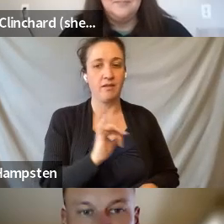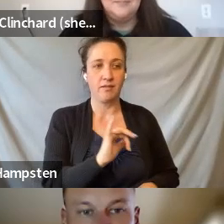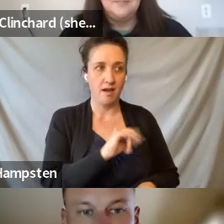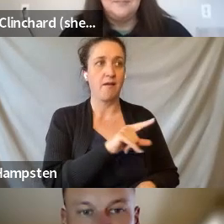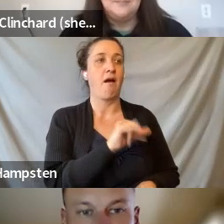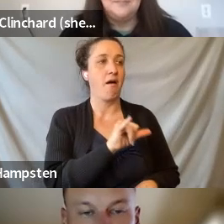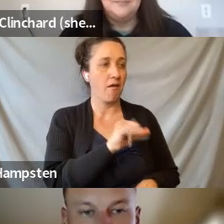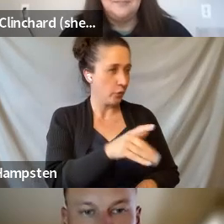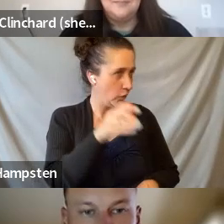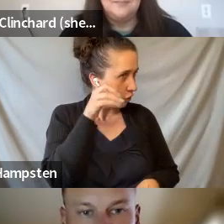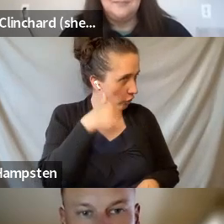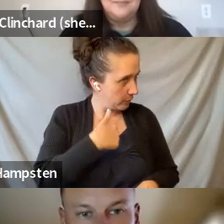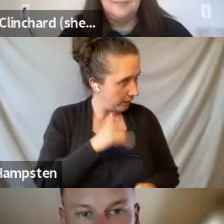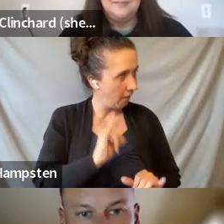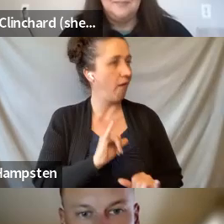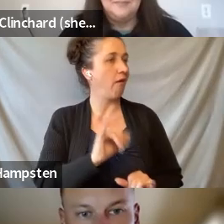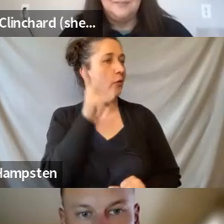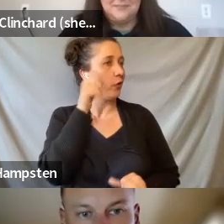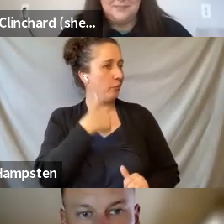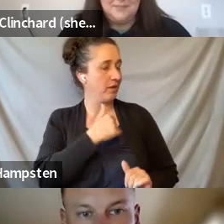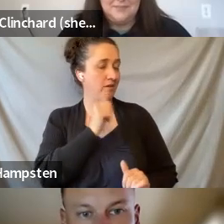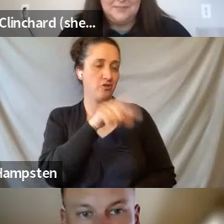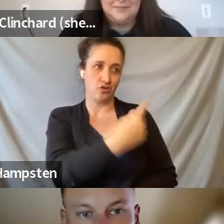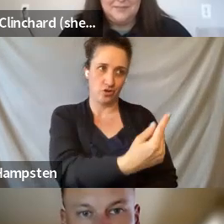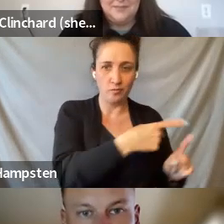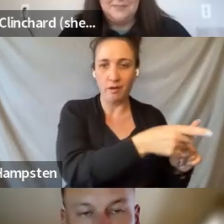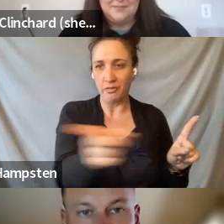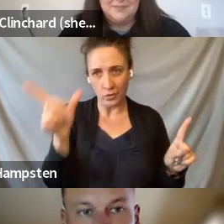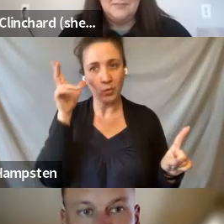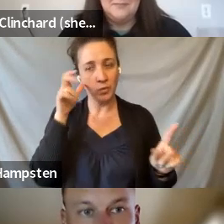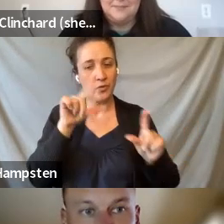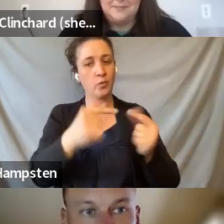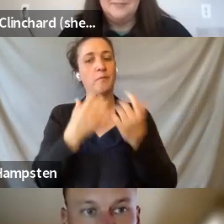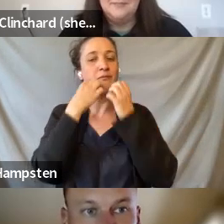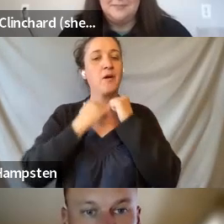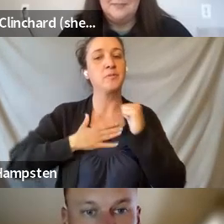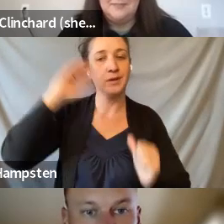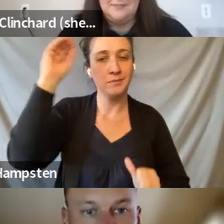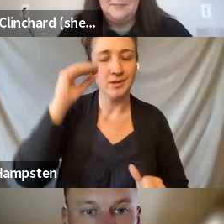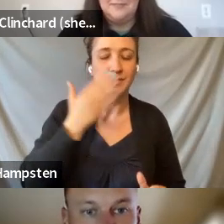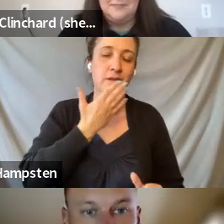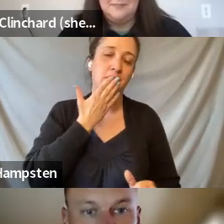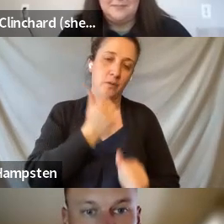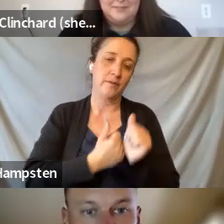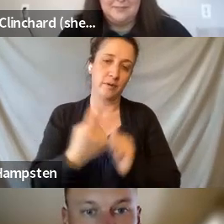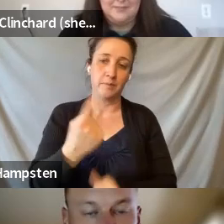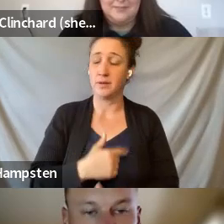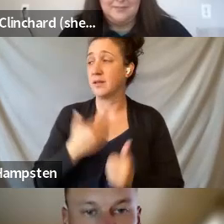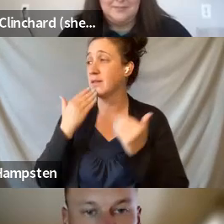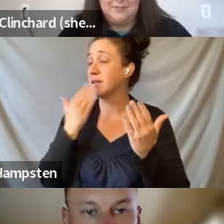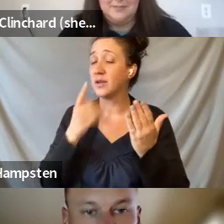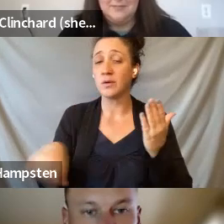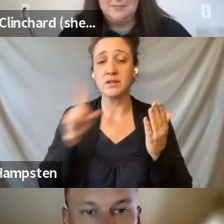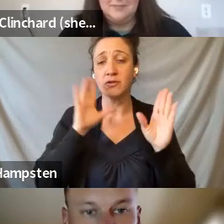heard, not by just you, but by this group. So thanks to everybody. And thank you guys for your